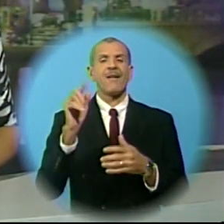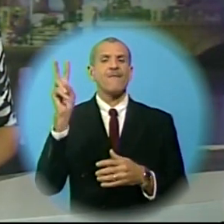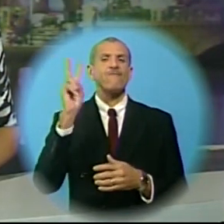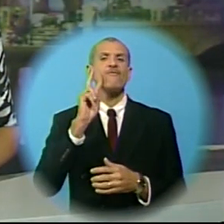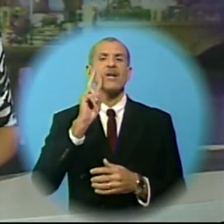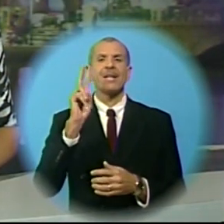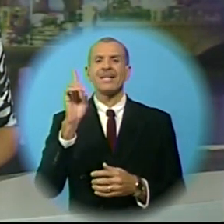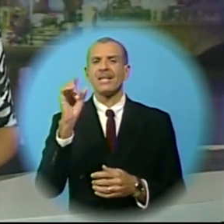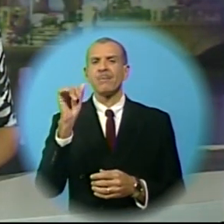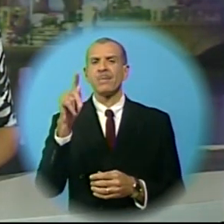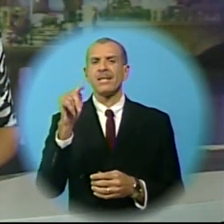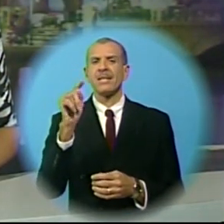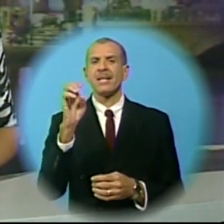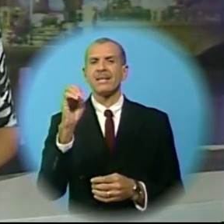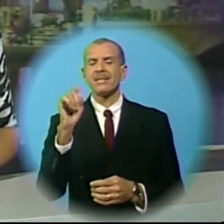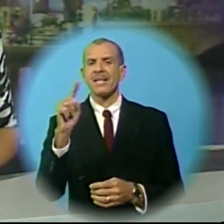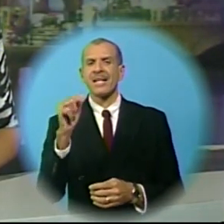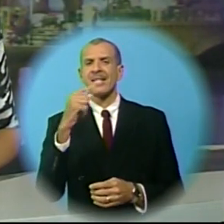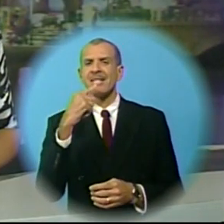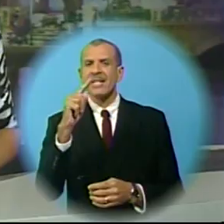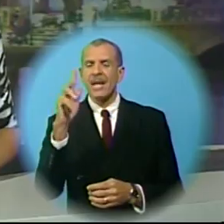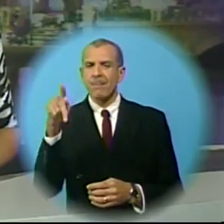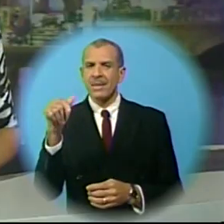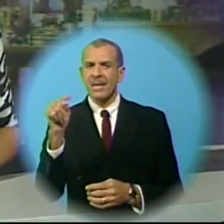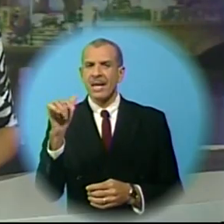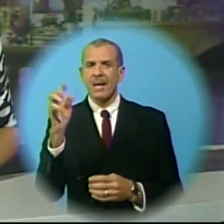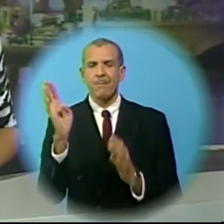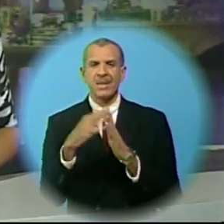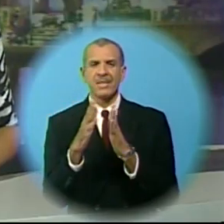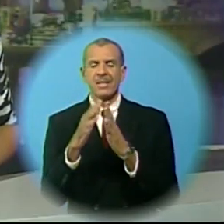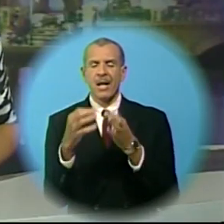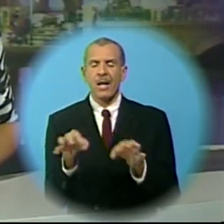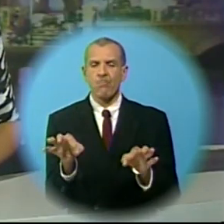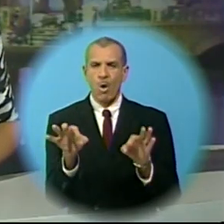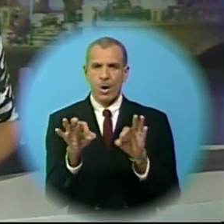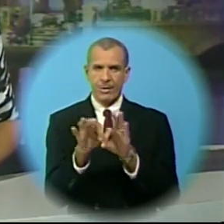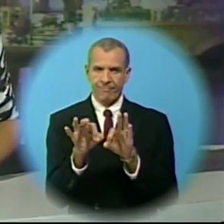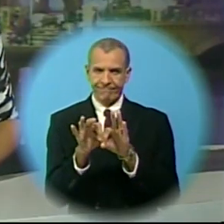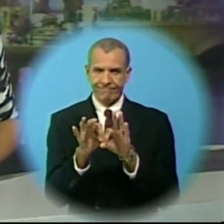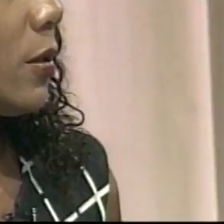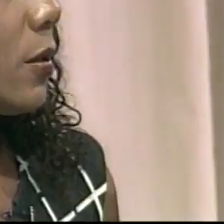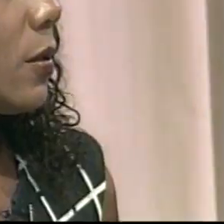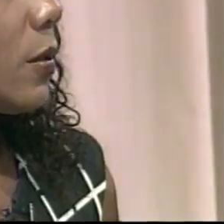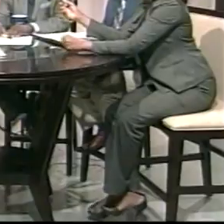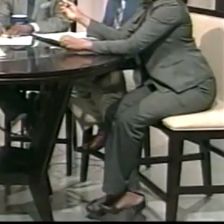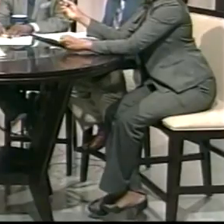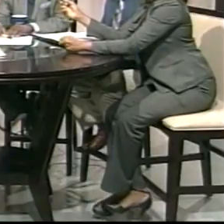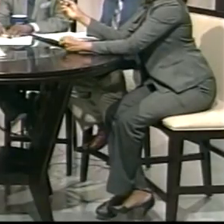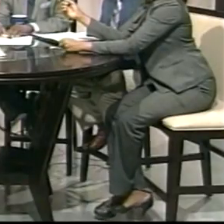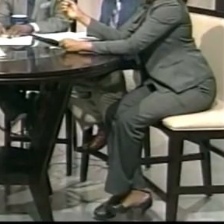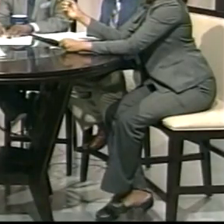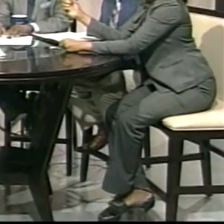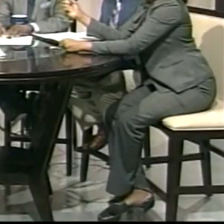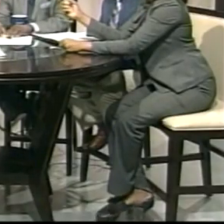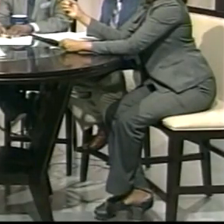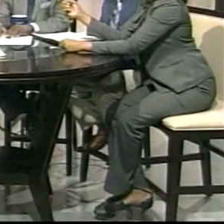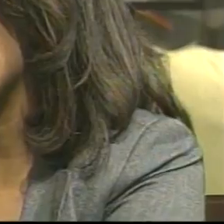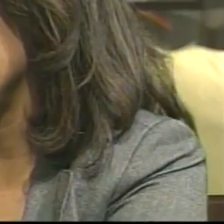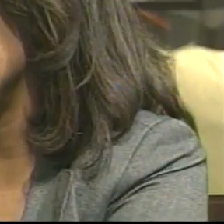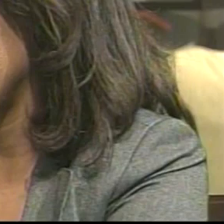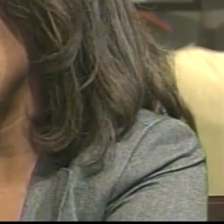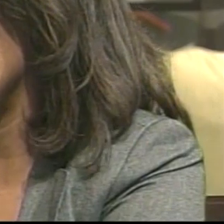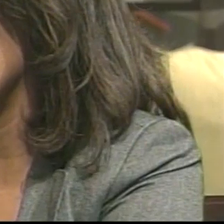de Pisa is telling parents that PTA meetings are important. I'll say this in defense of parents